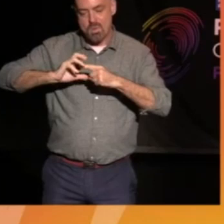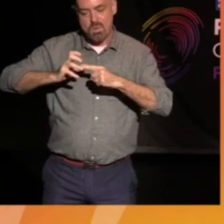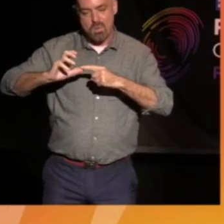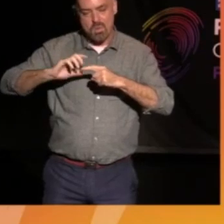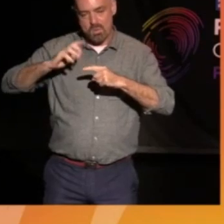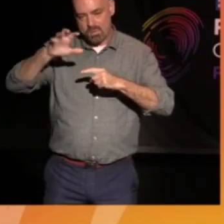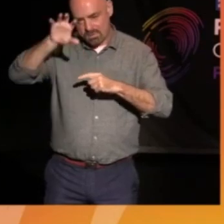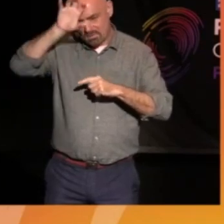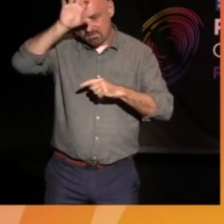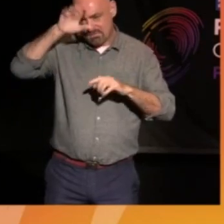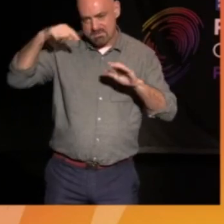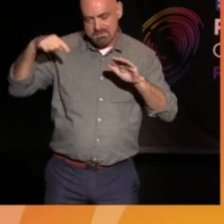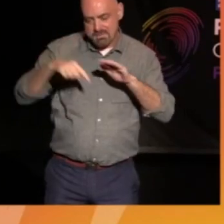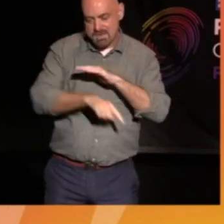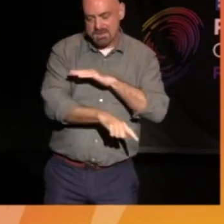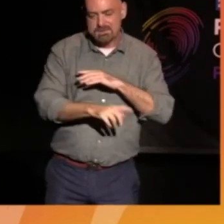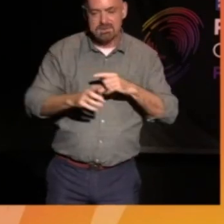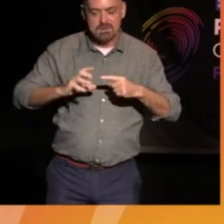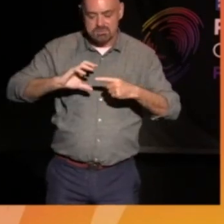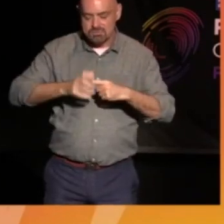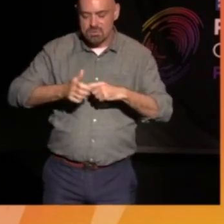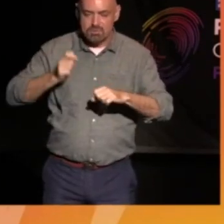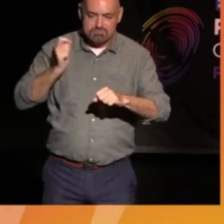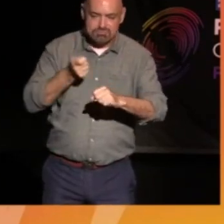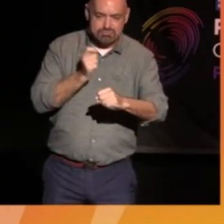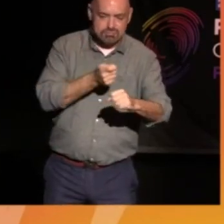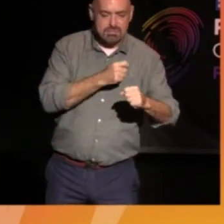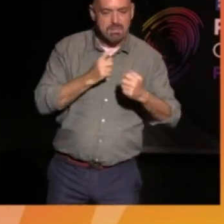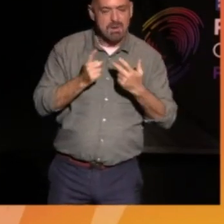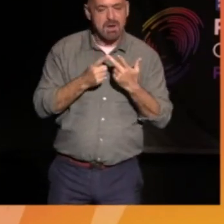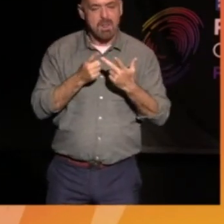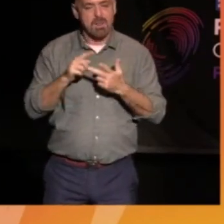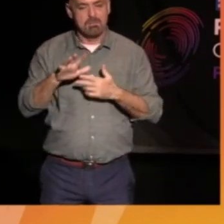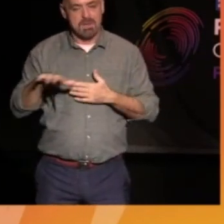They are working in stone quarries and other places.